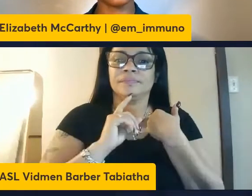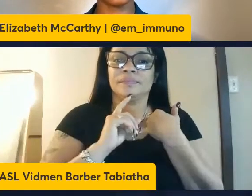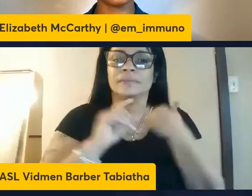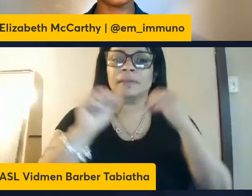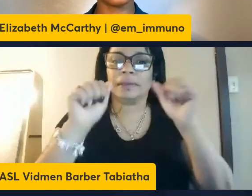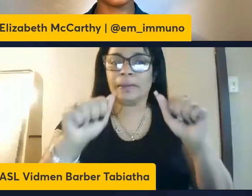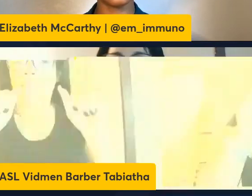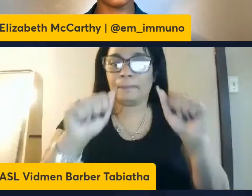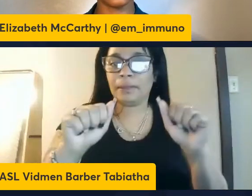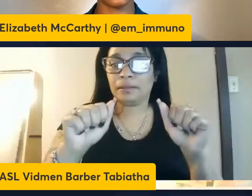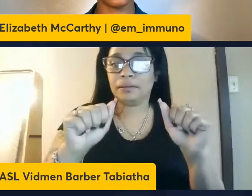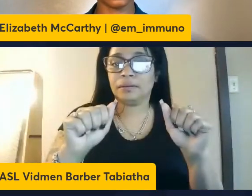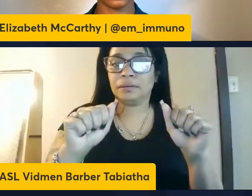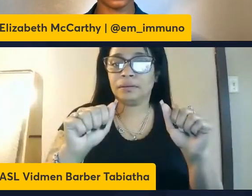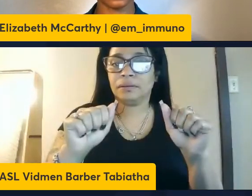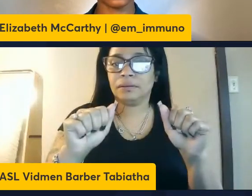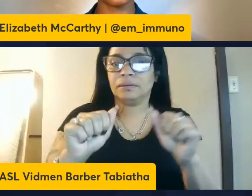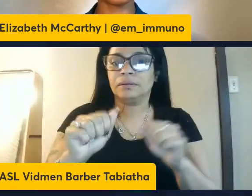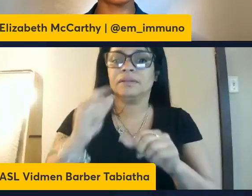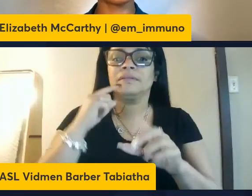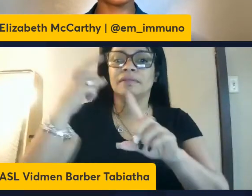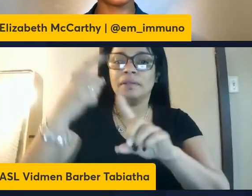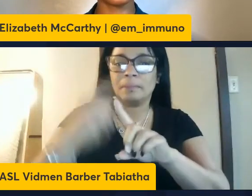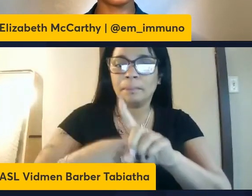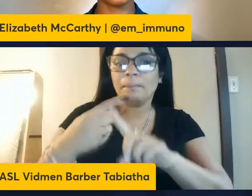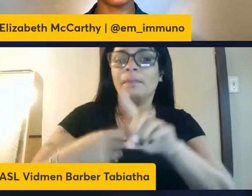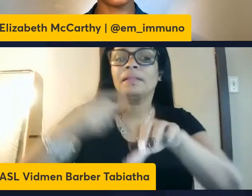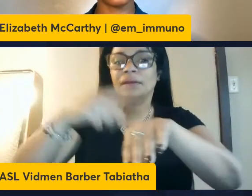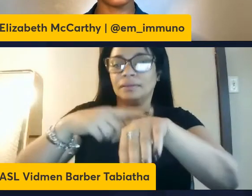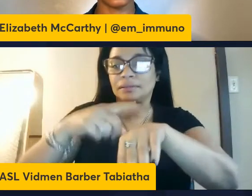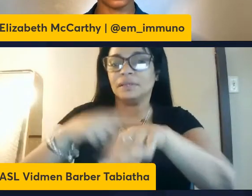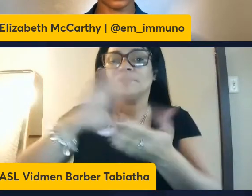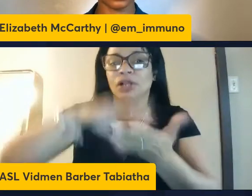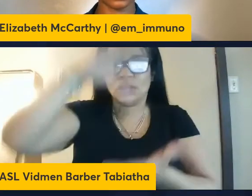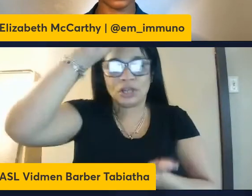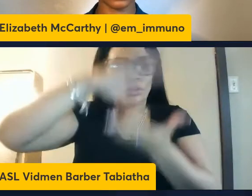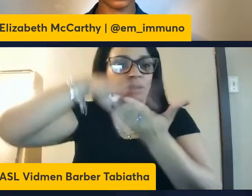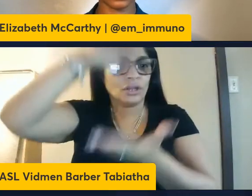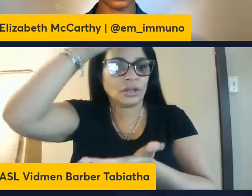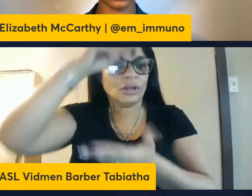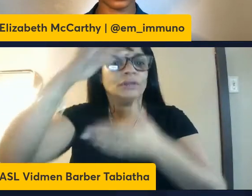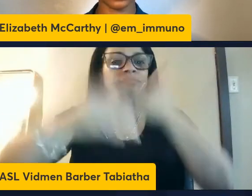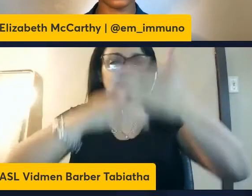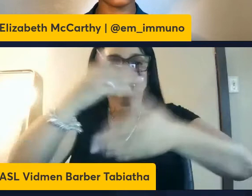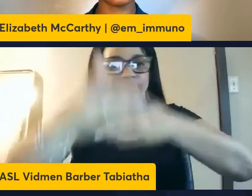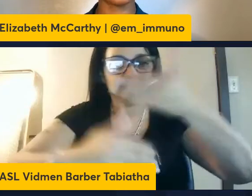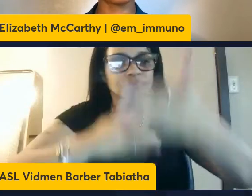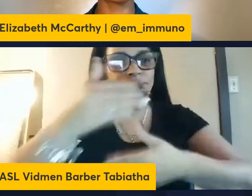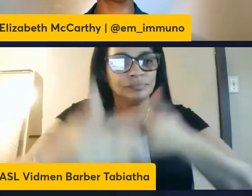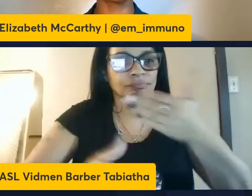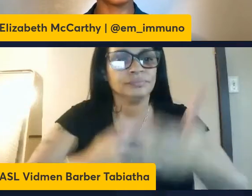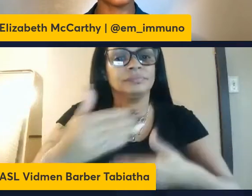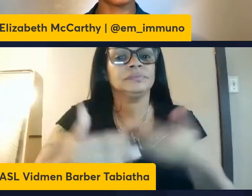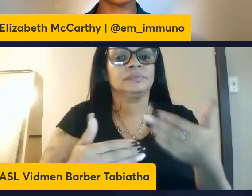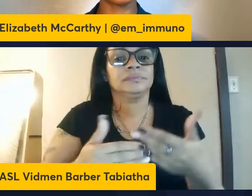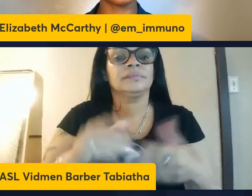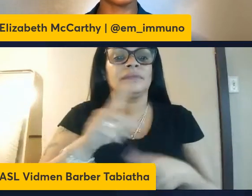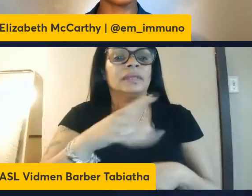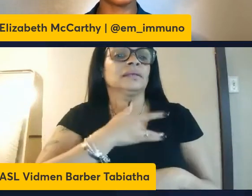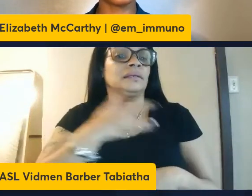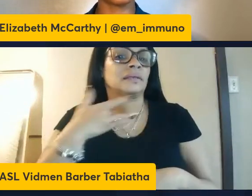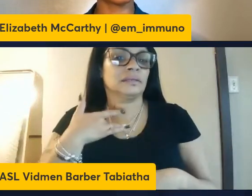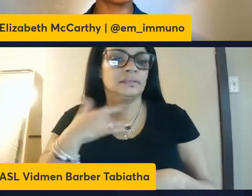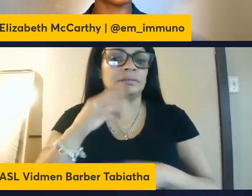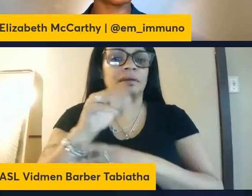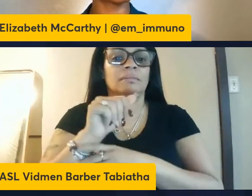let you go for months at a time, learning as you go on your data set. And so these type of labs